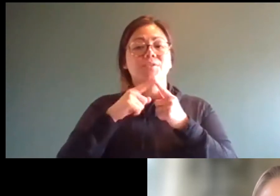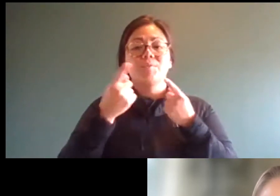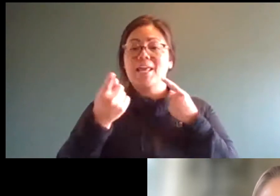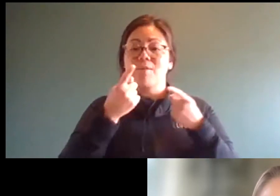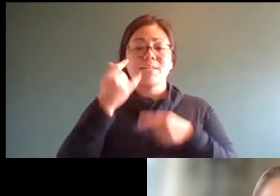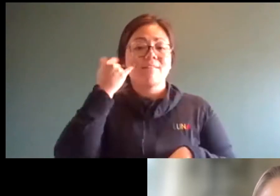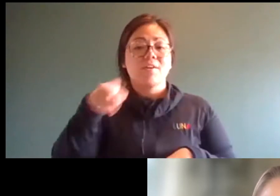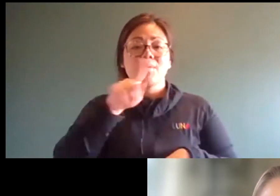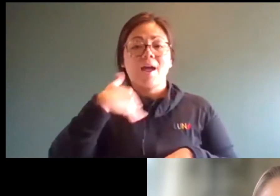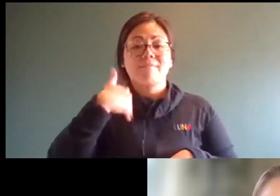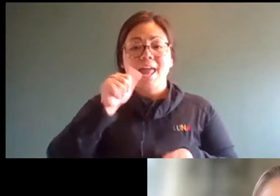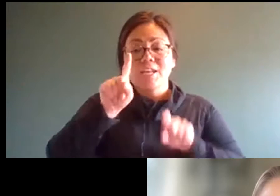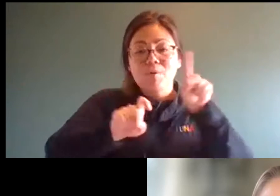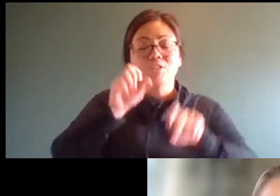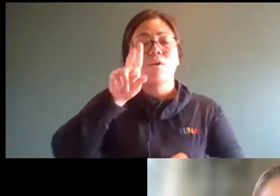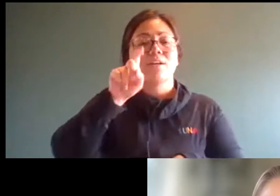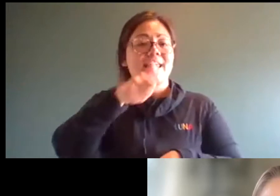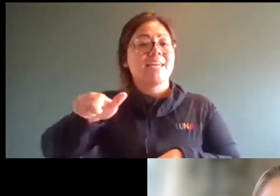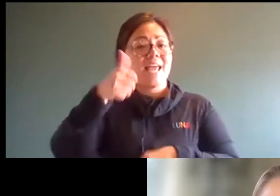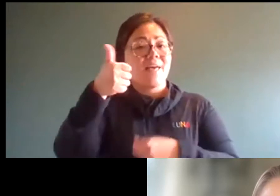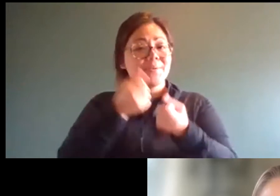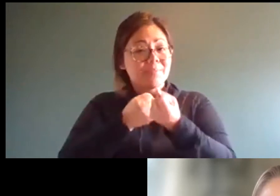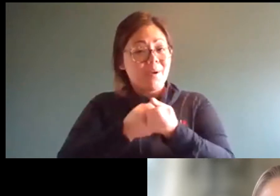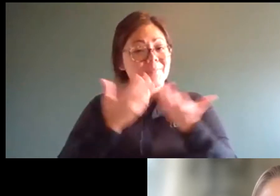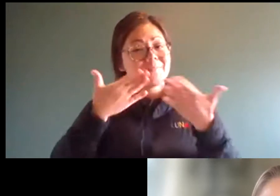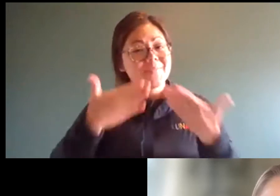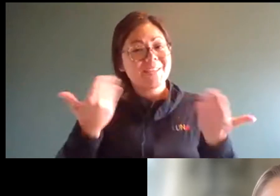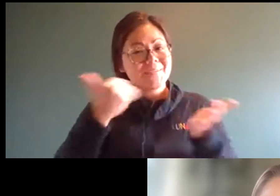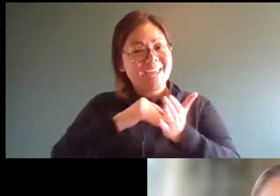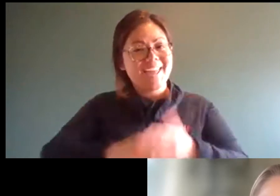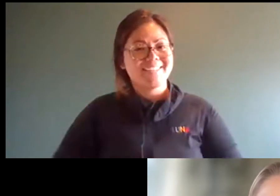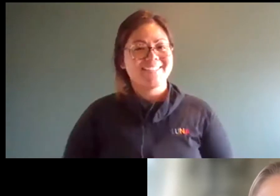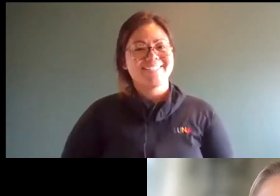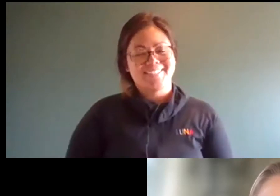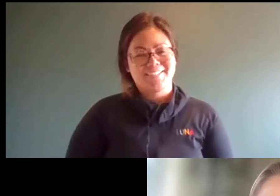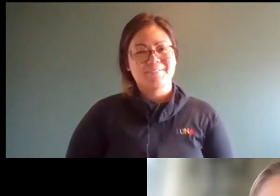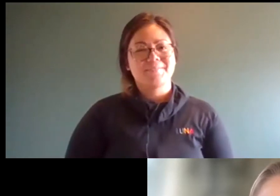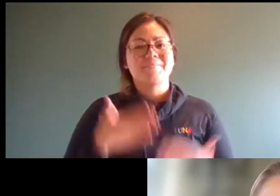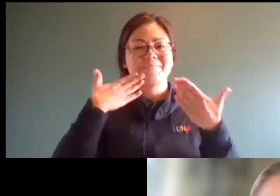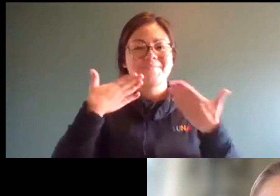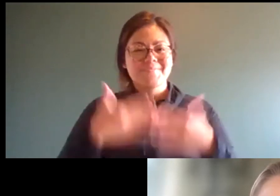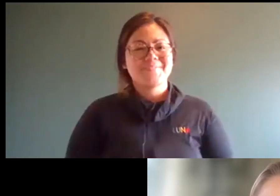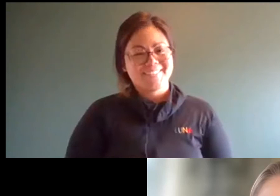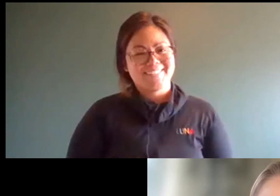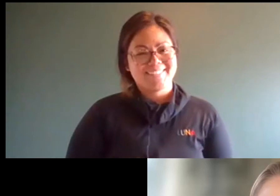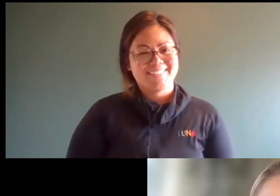have any questions or need any additional support. So thanks again, everyone. Thank you.